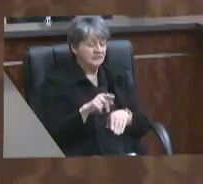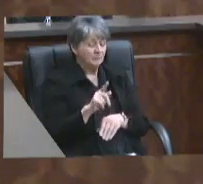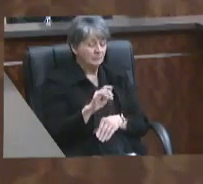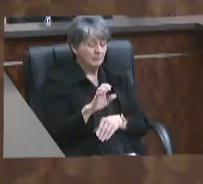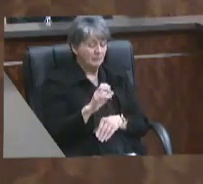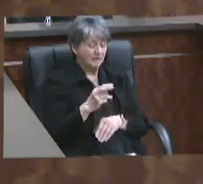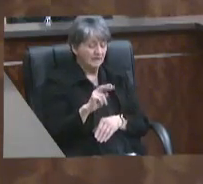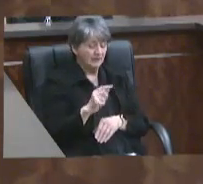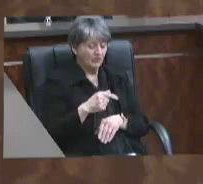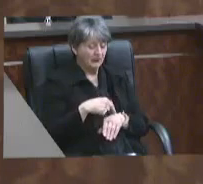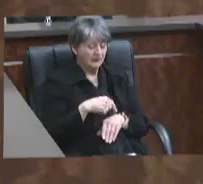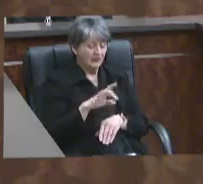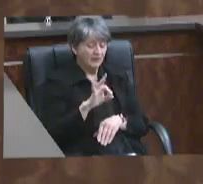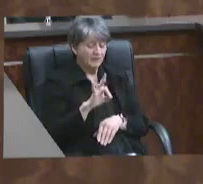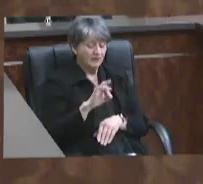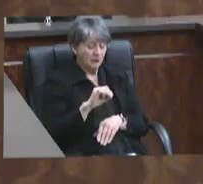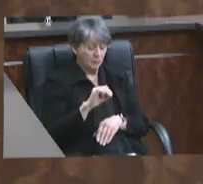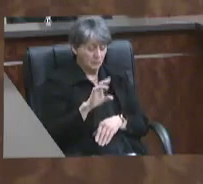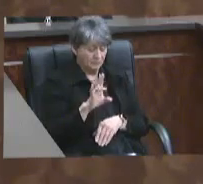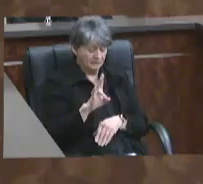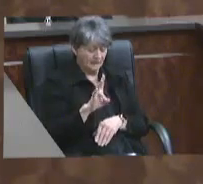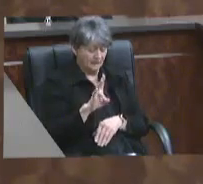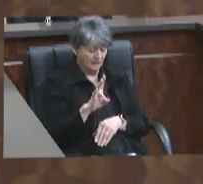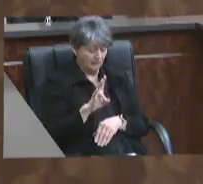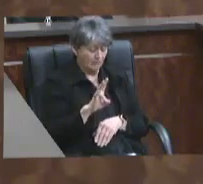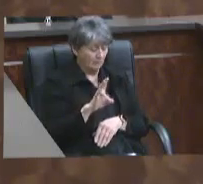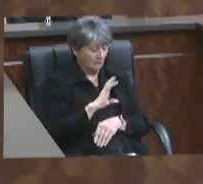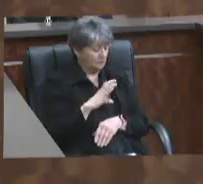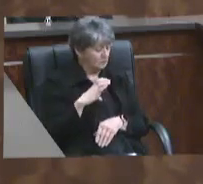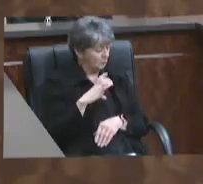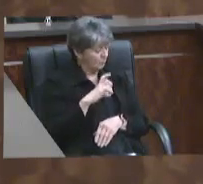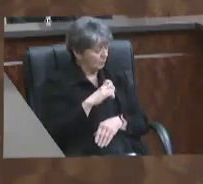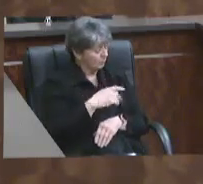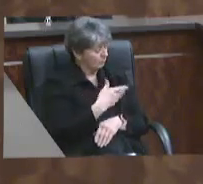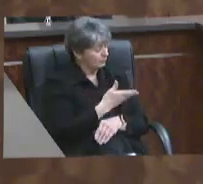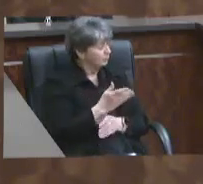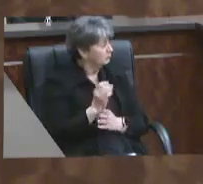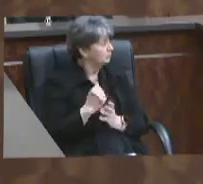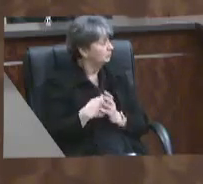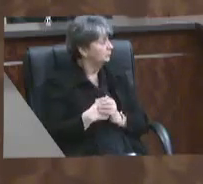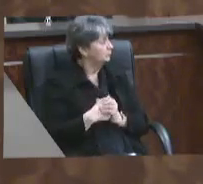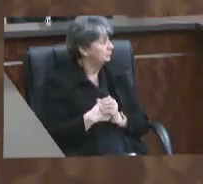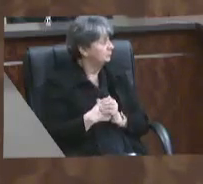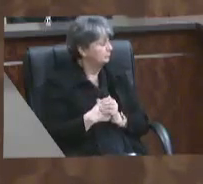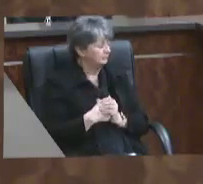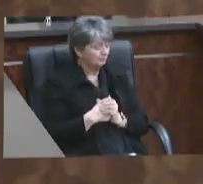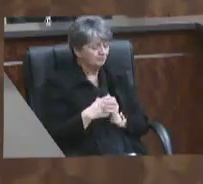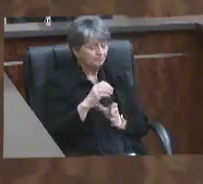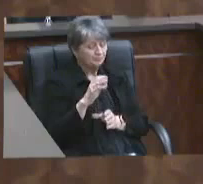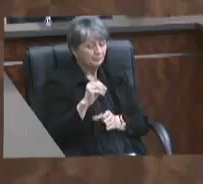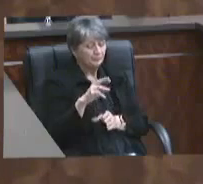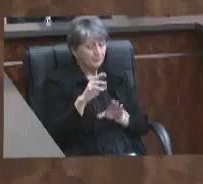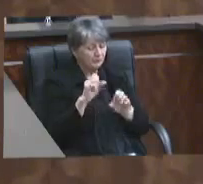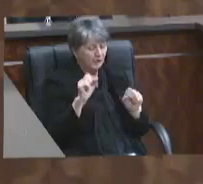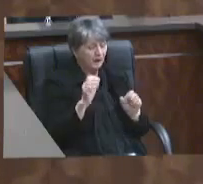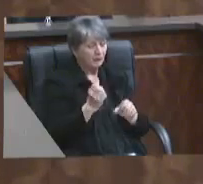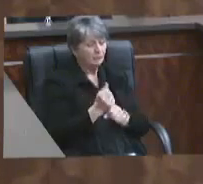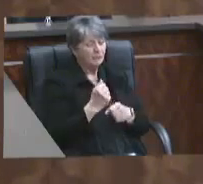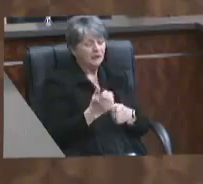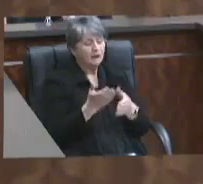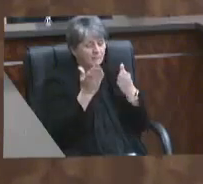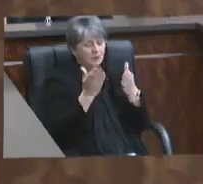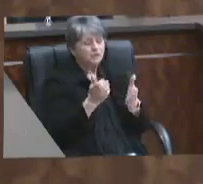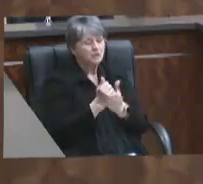hearing at 8:07. What's the pleasure of the council? Mr. President, I make a motion to approve